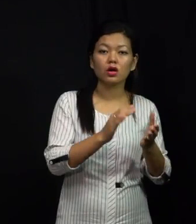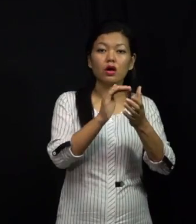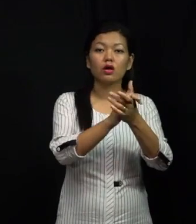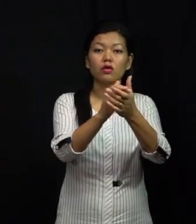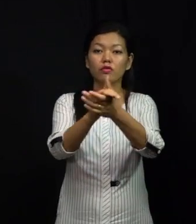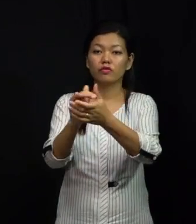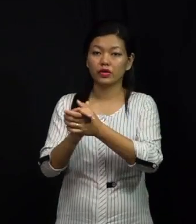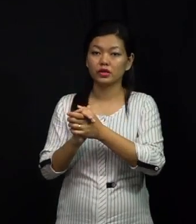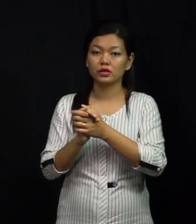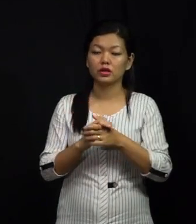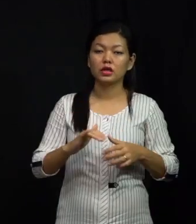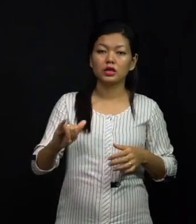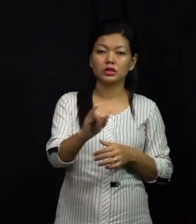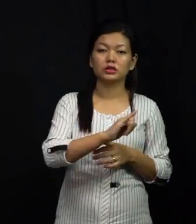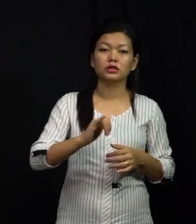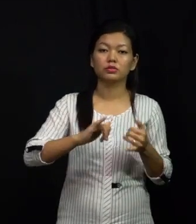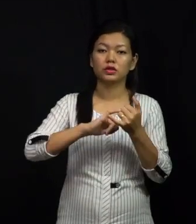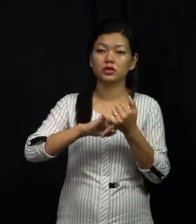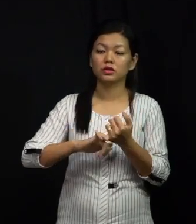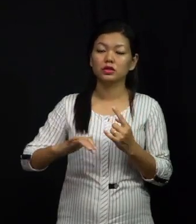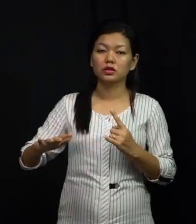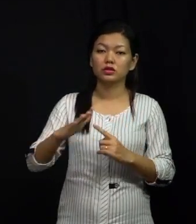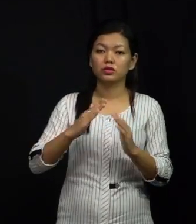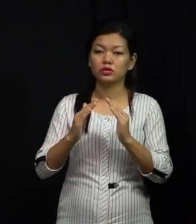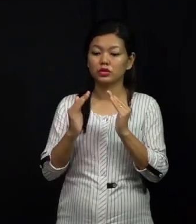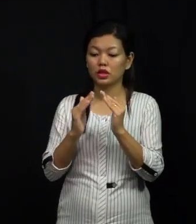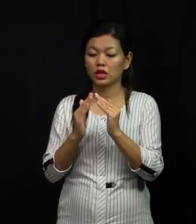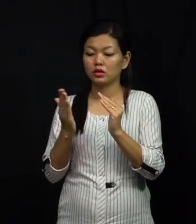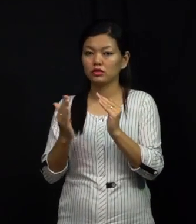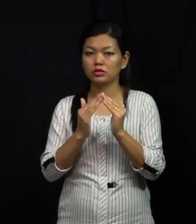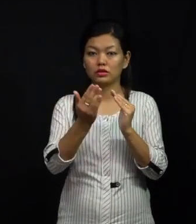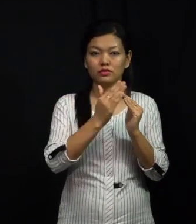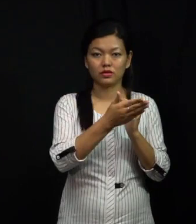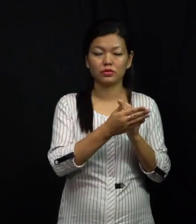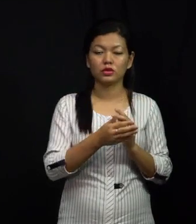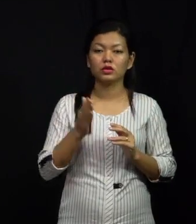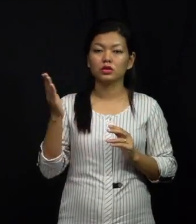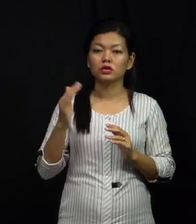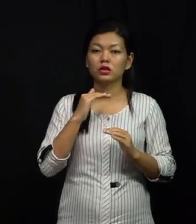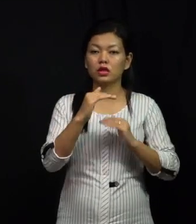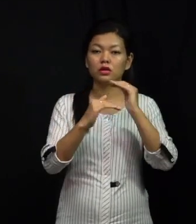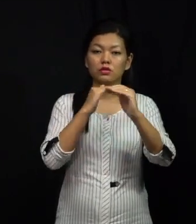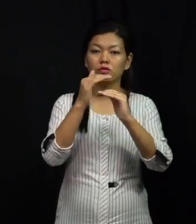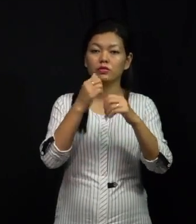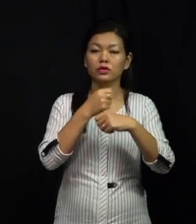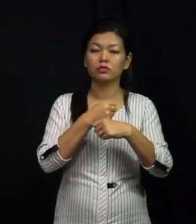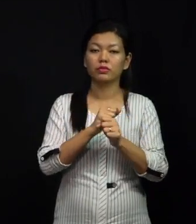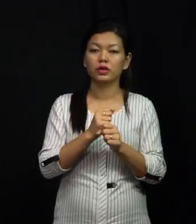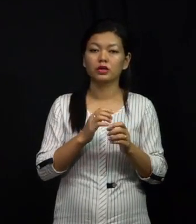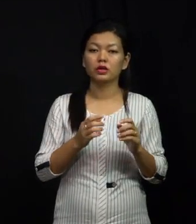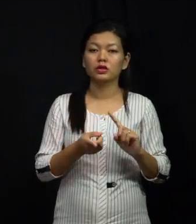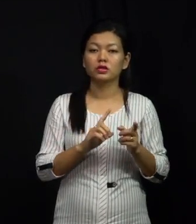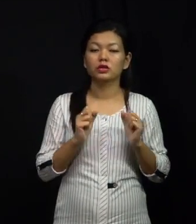social environment, isn't it? So what are some of the social developments that takes place? So when you imagine a